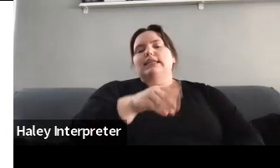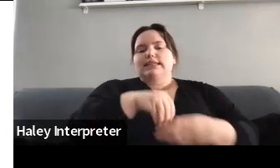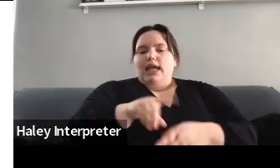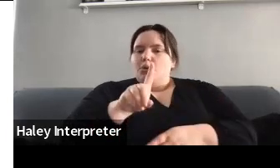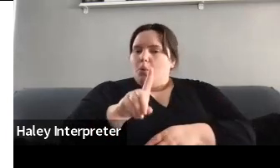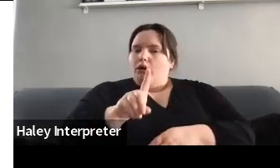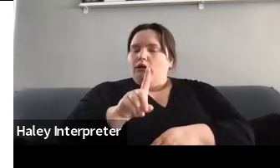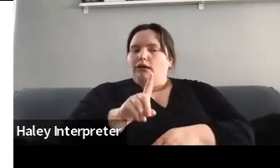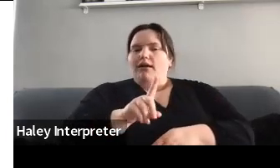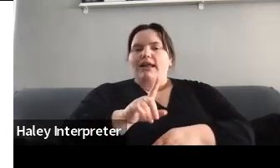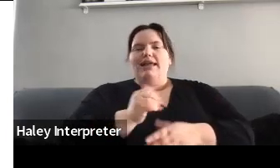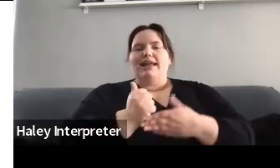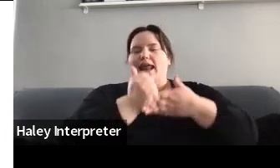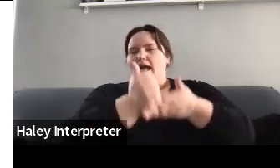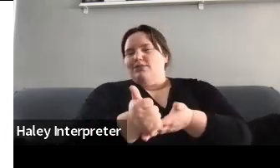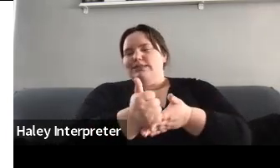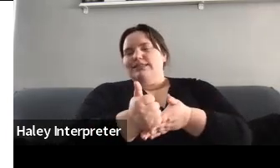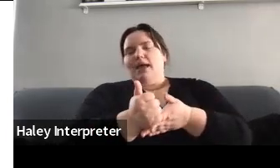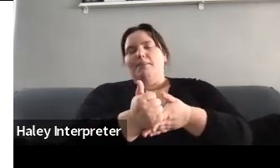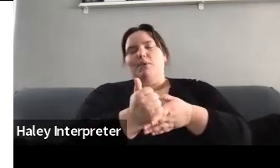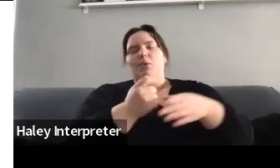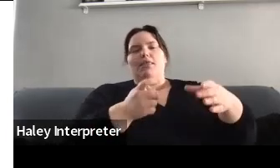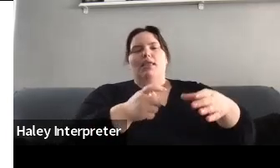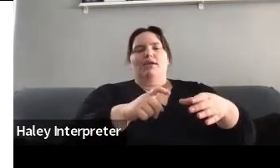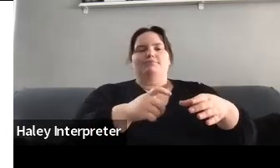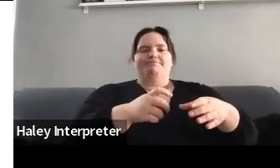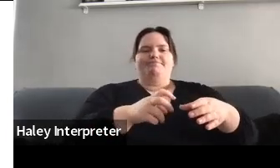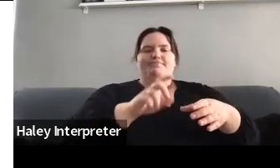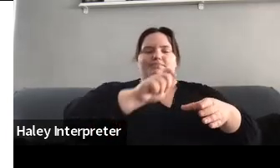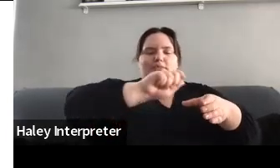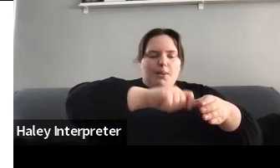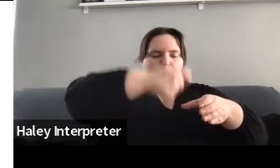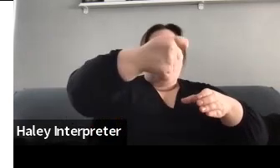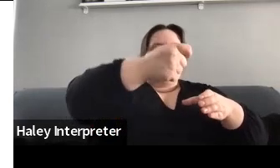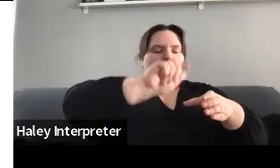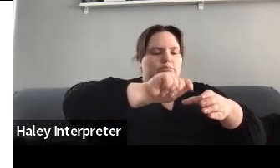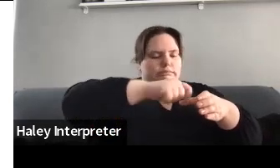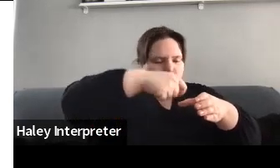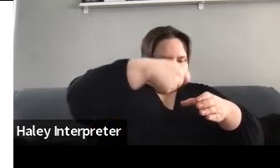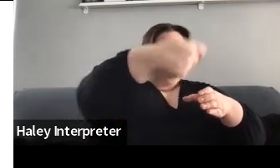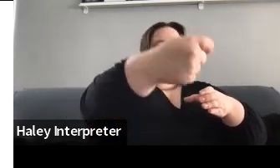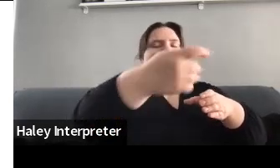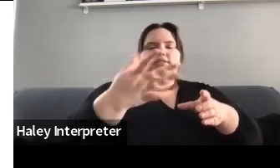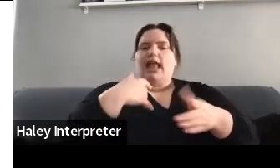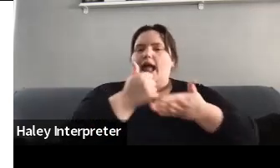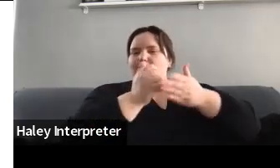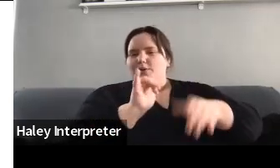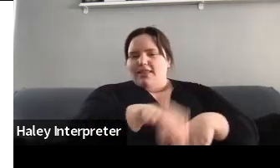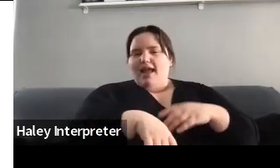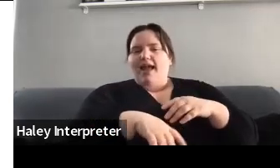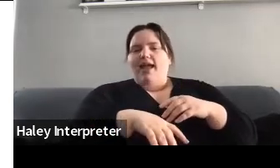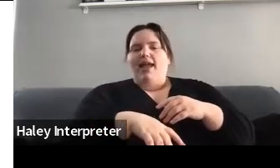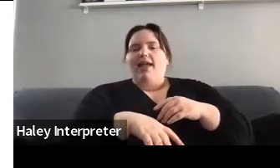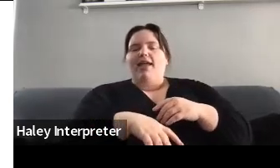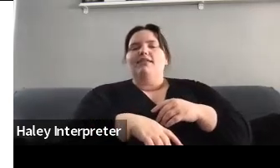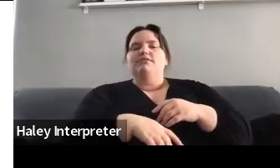those pull tops that are on pet cans quite a bit that you have to pull and peel off. So we have some assistive technology for that